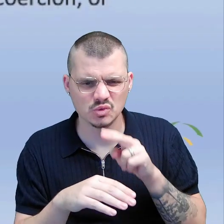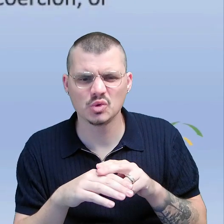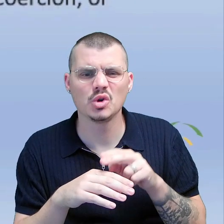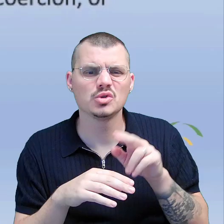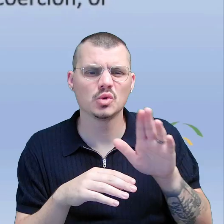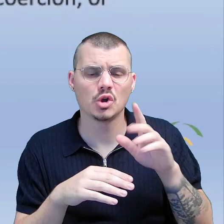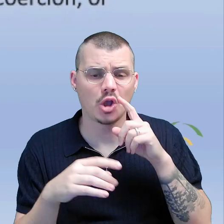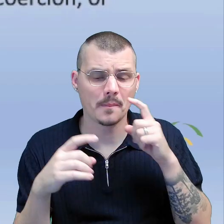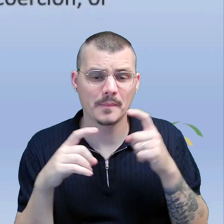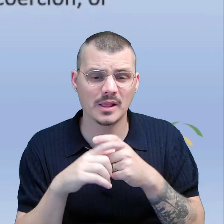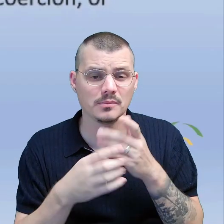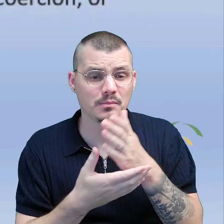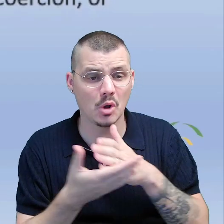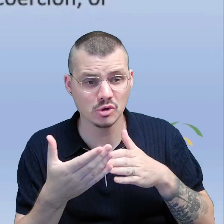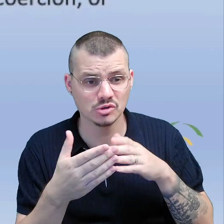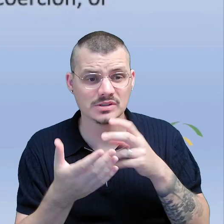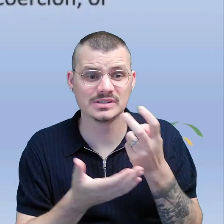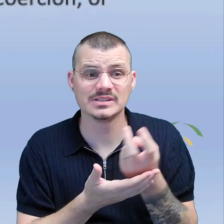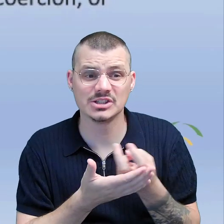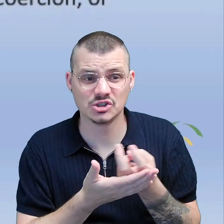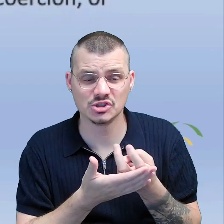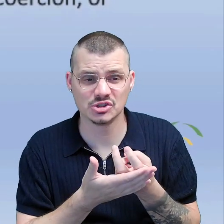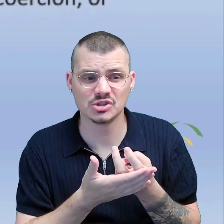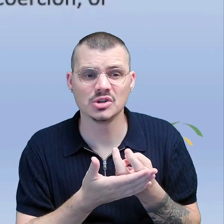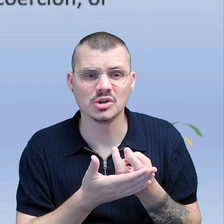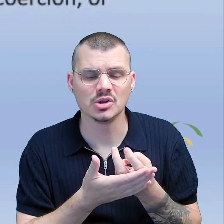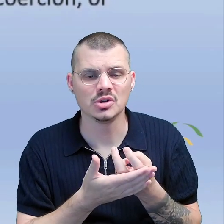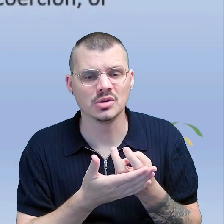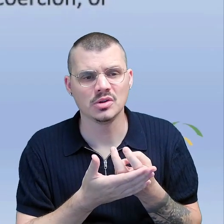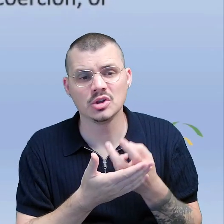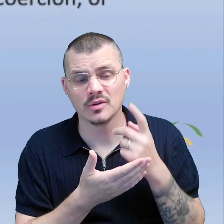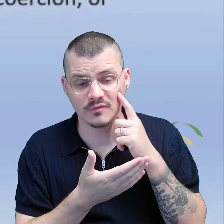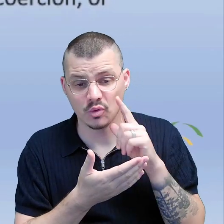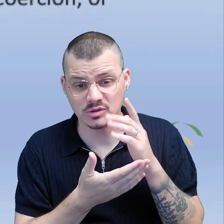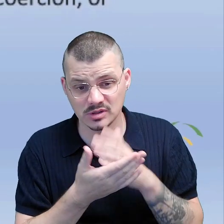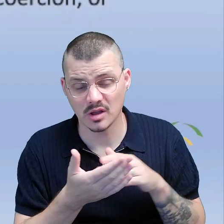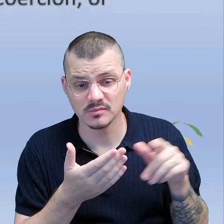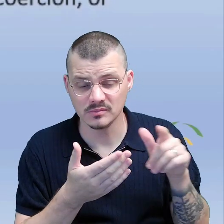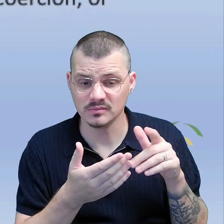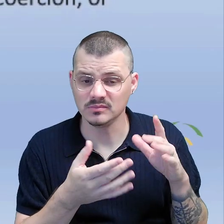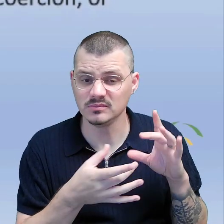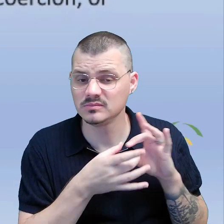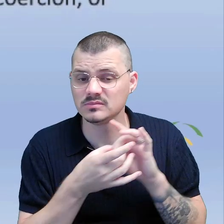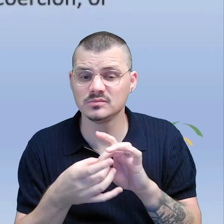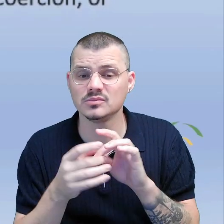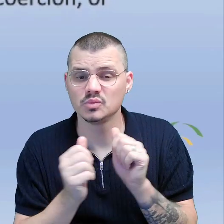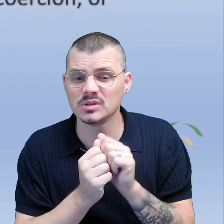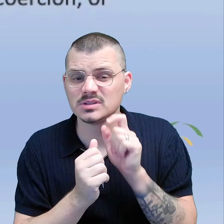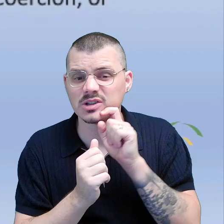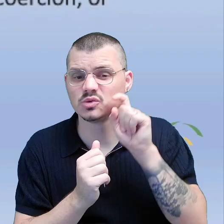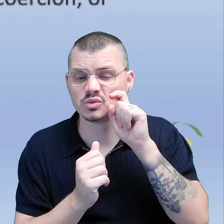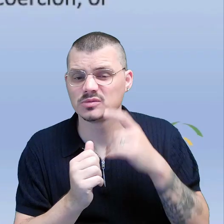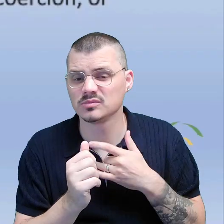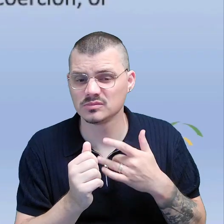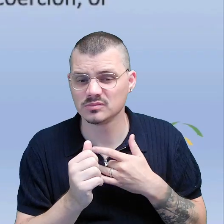Unusual, complex partial seizures are highly, for some people, highly